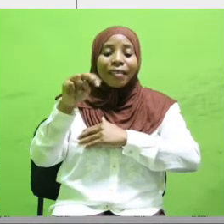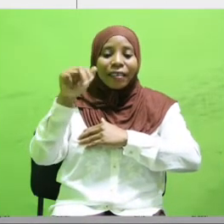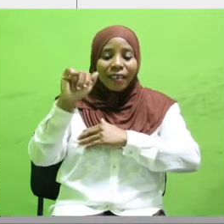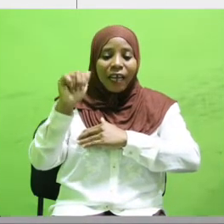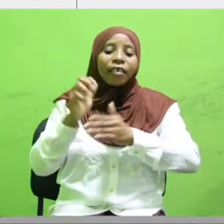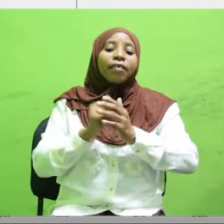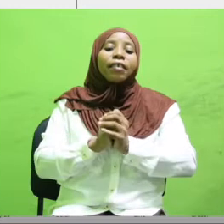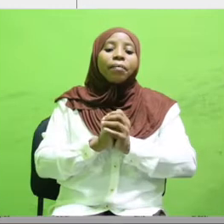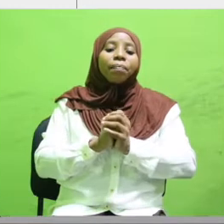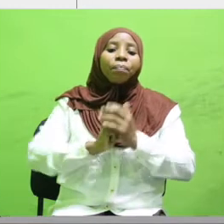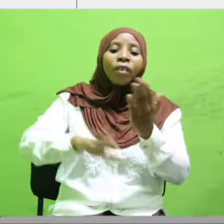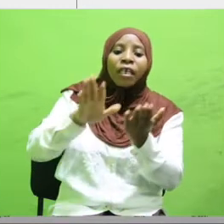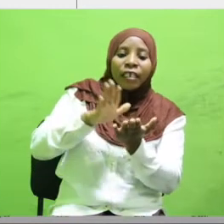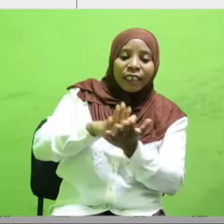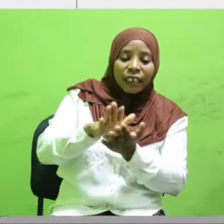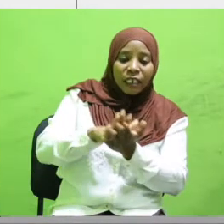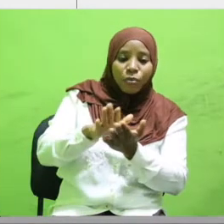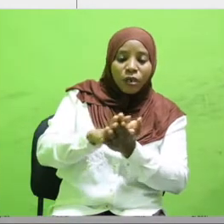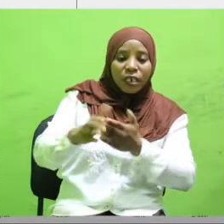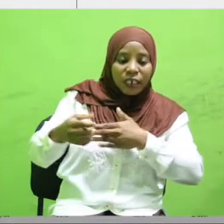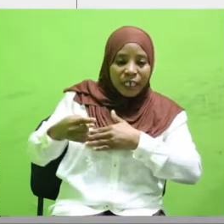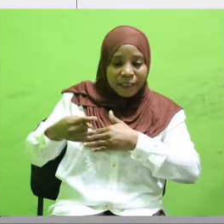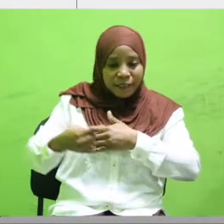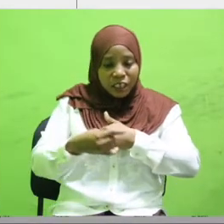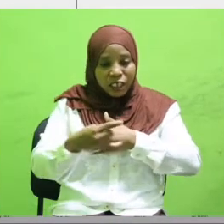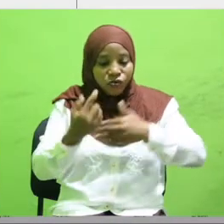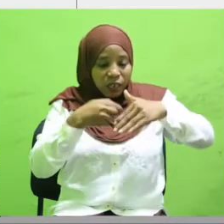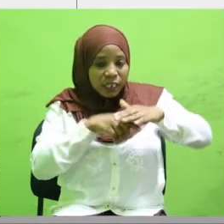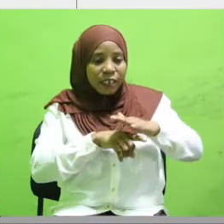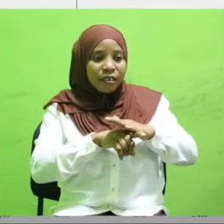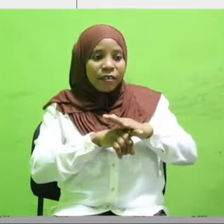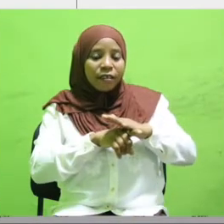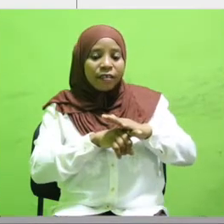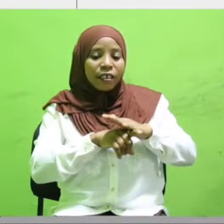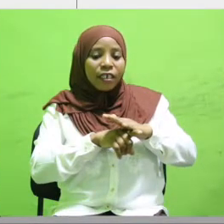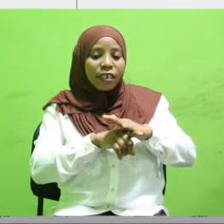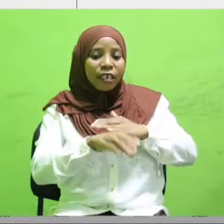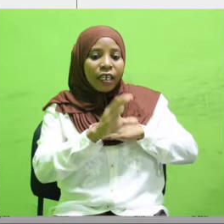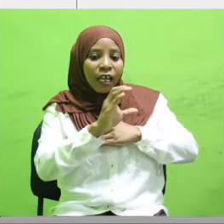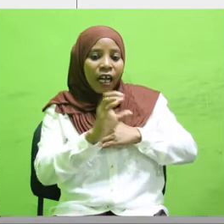They reproduce sexually in unfavorable conditions. So